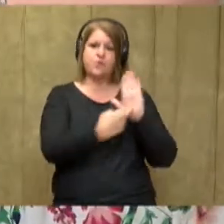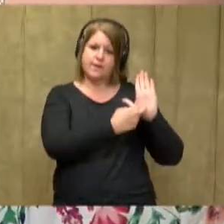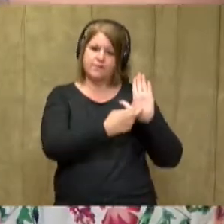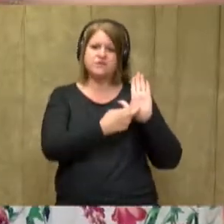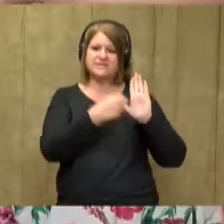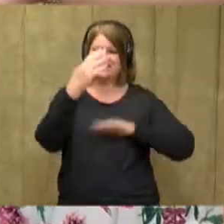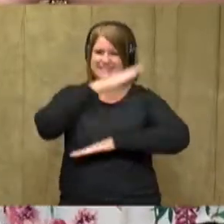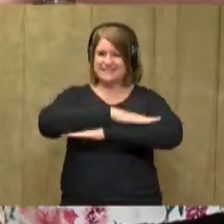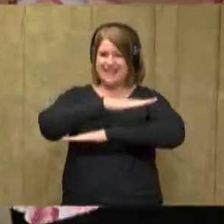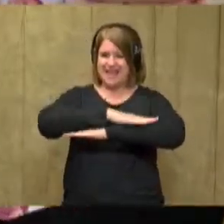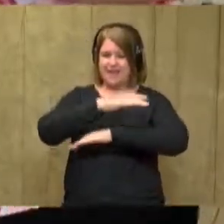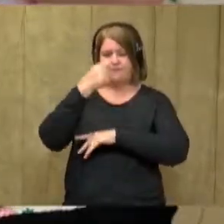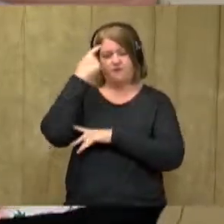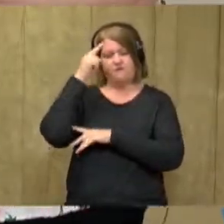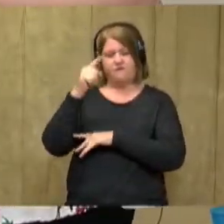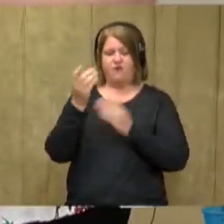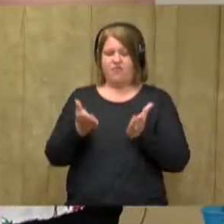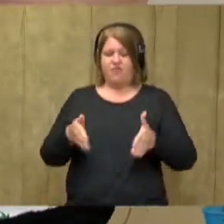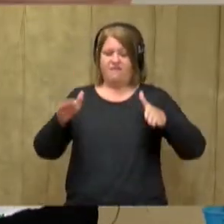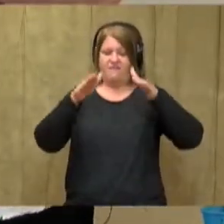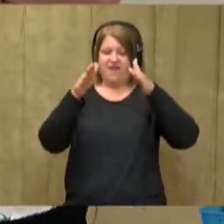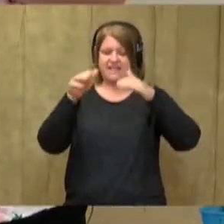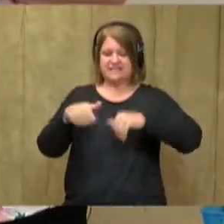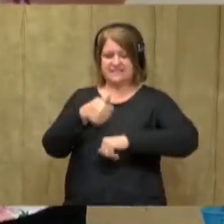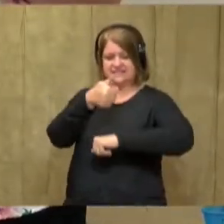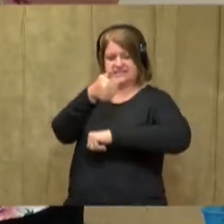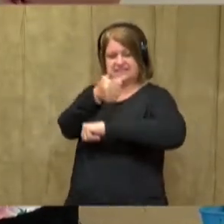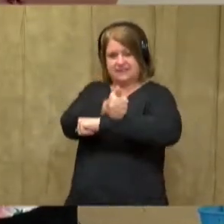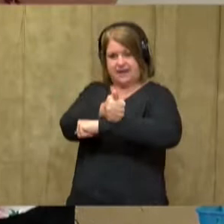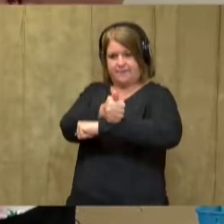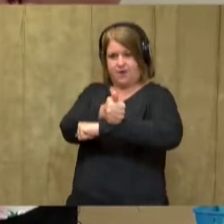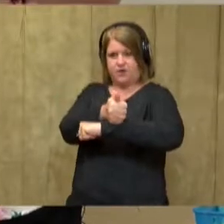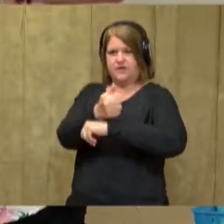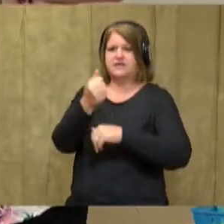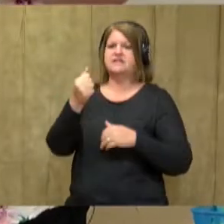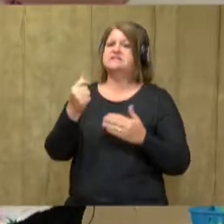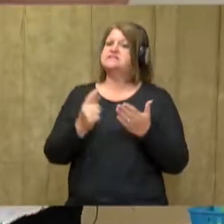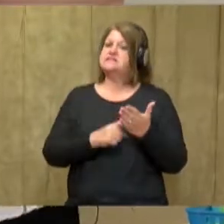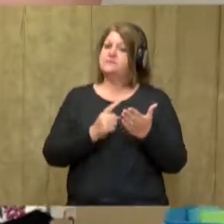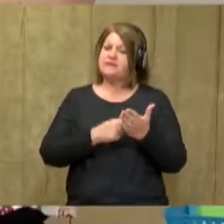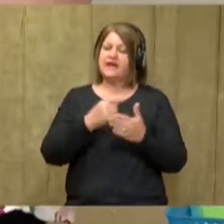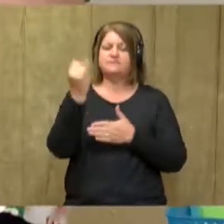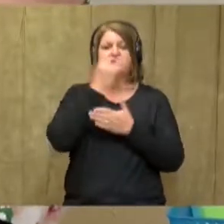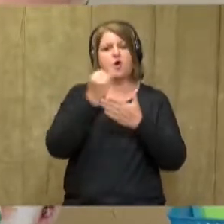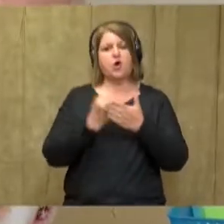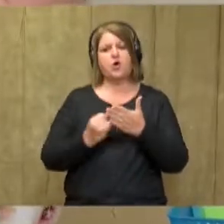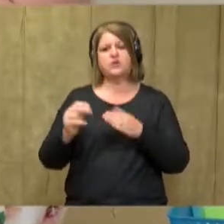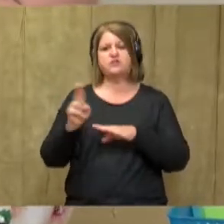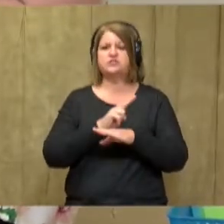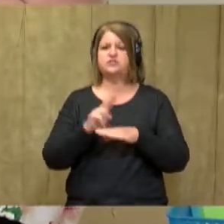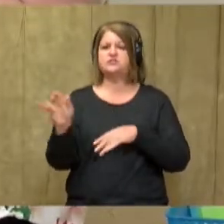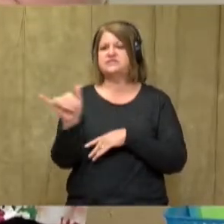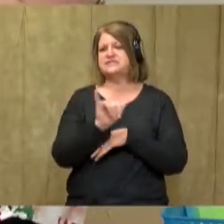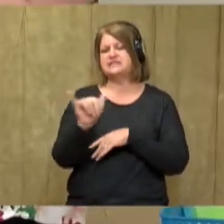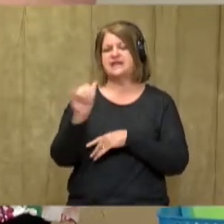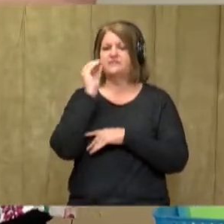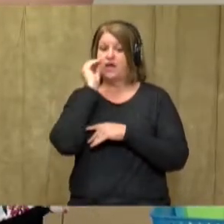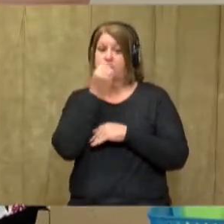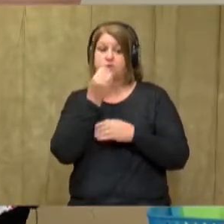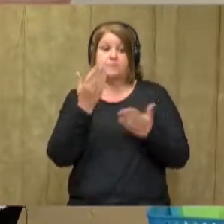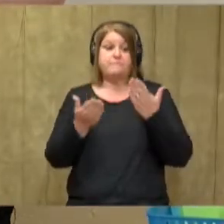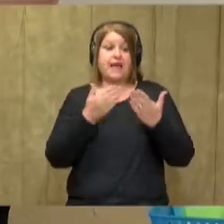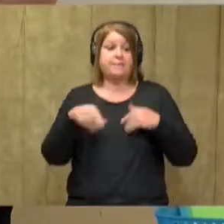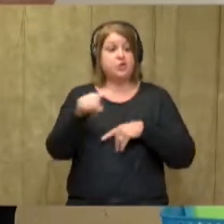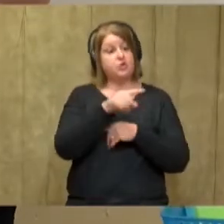our vase to sit on. Now, sometimes an artist does all the same flowers in their still life. Like you might do all white